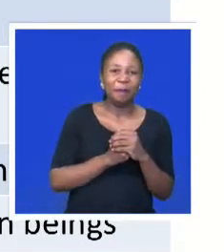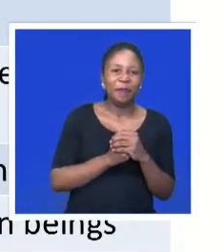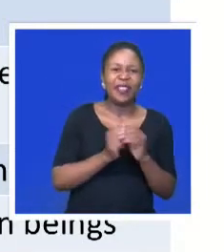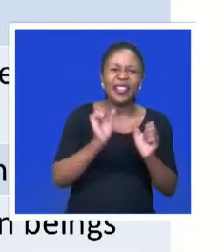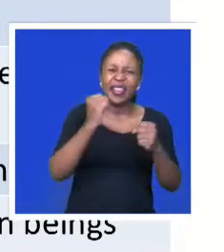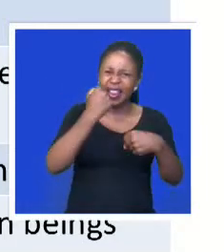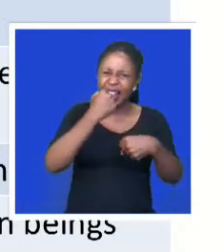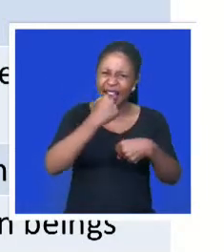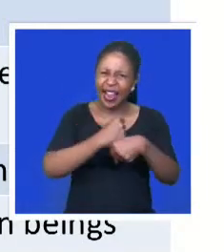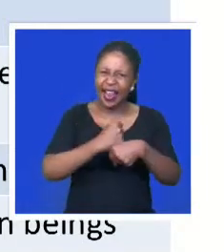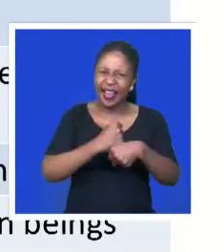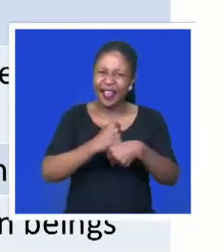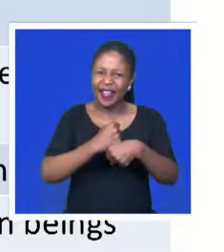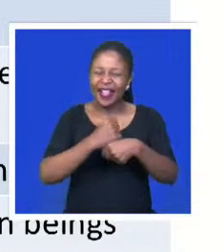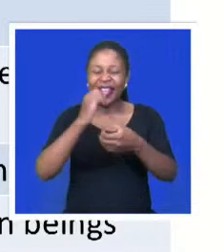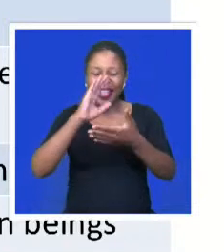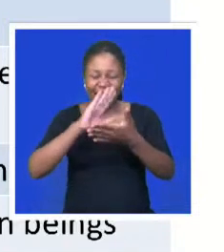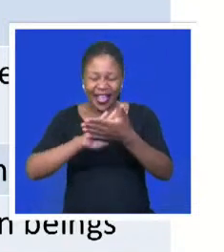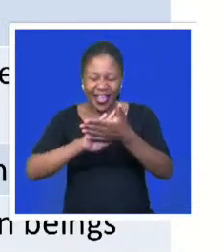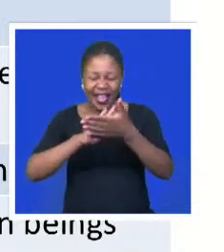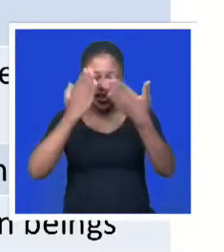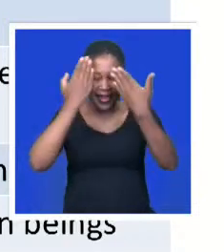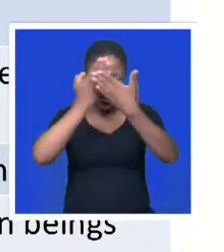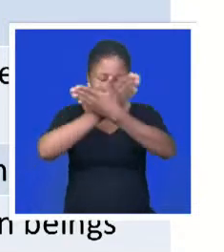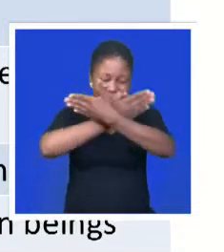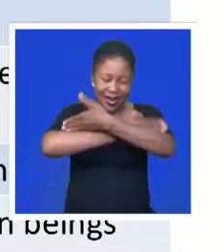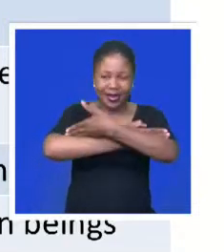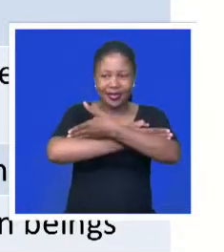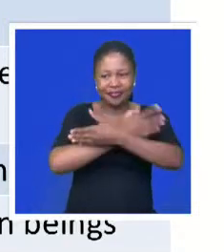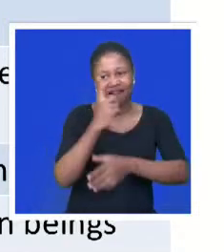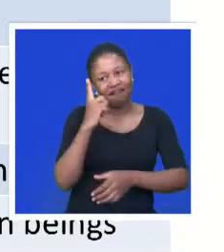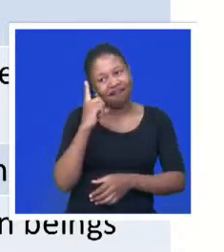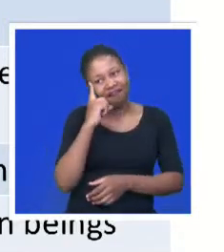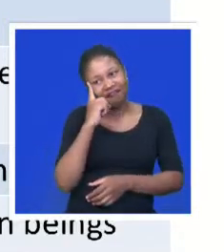day, and the darkness, he said it was